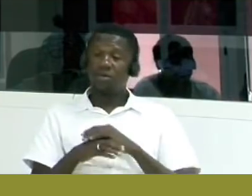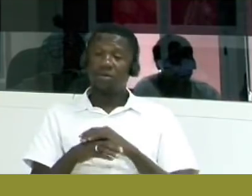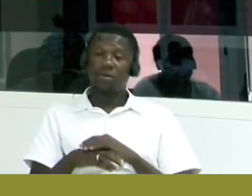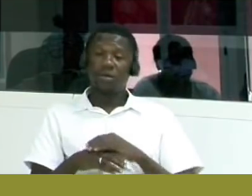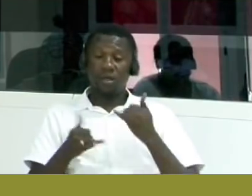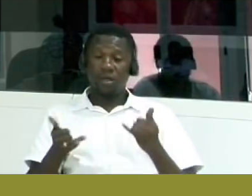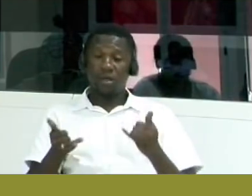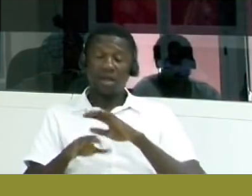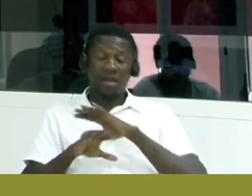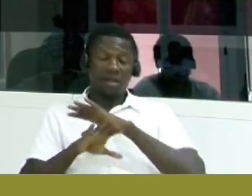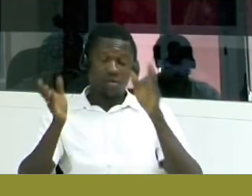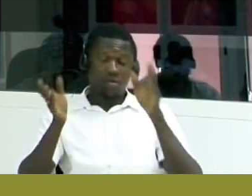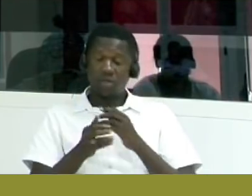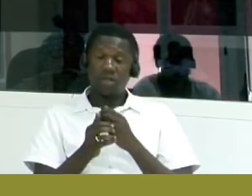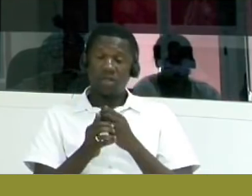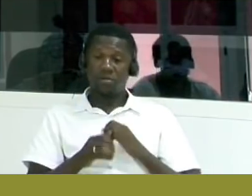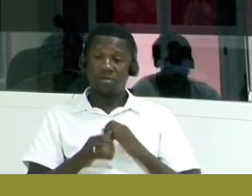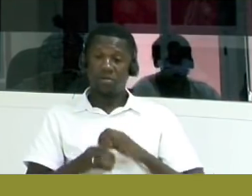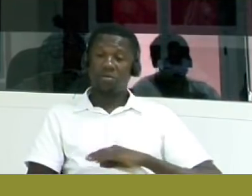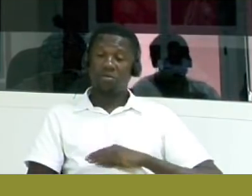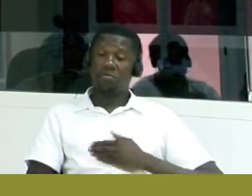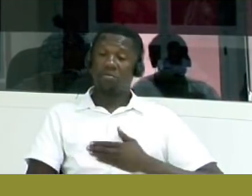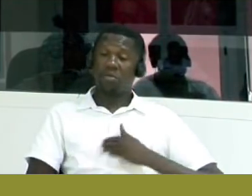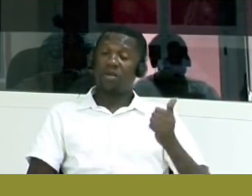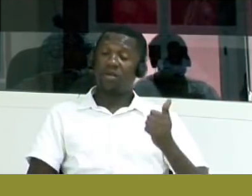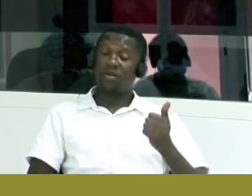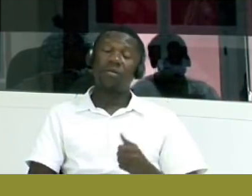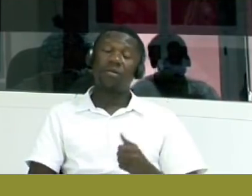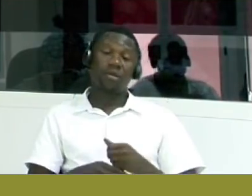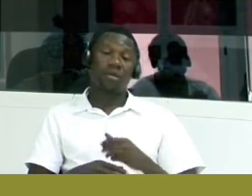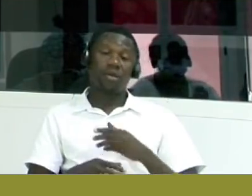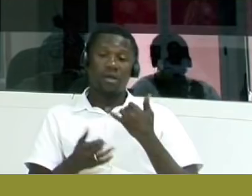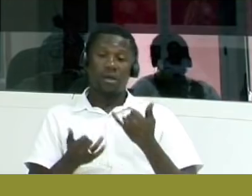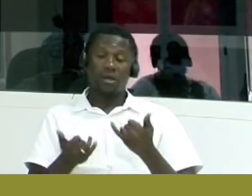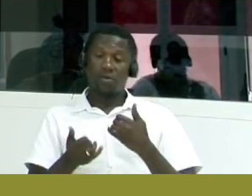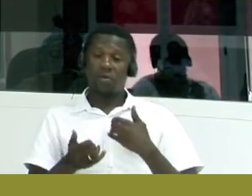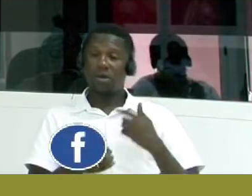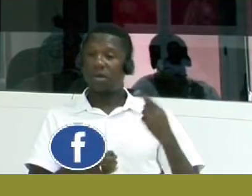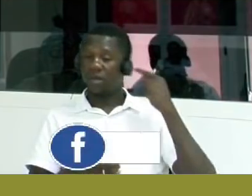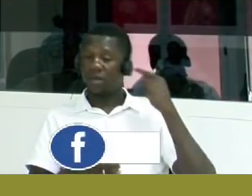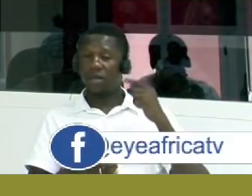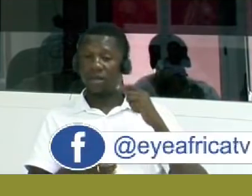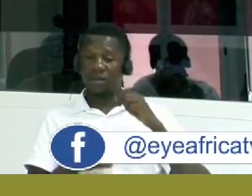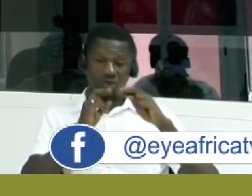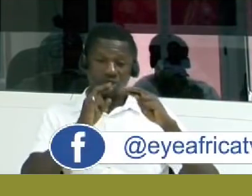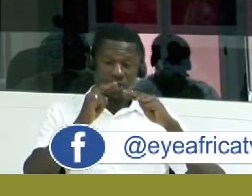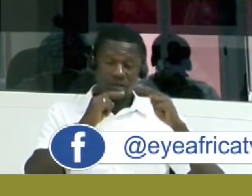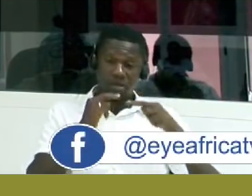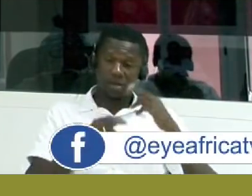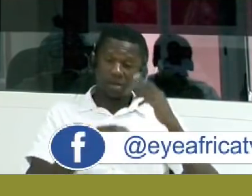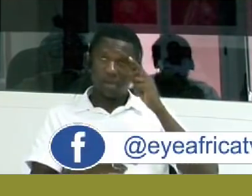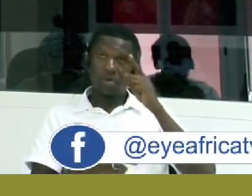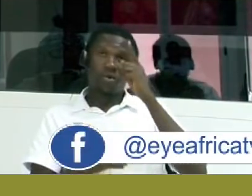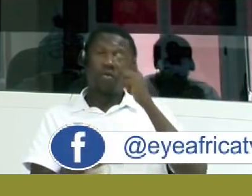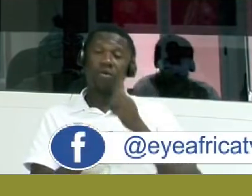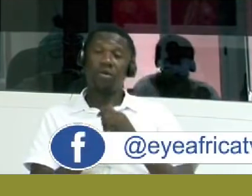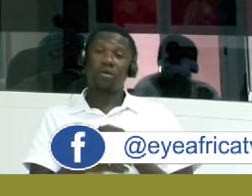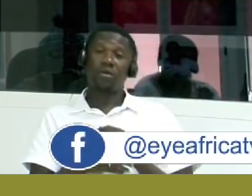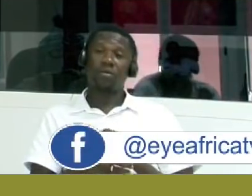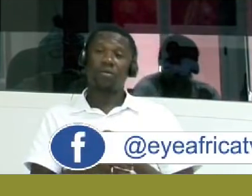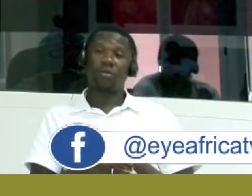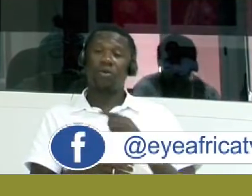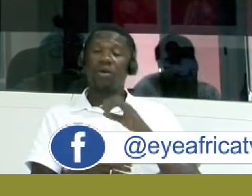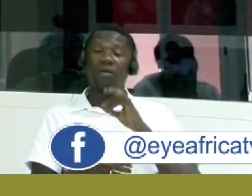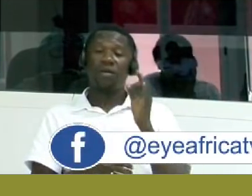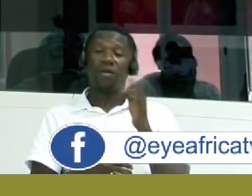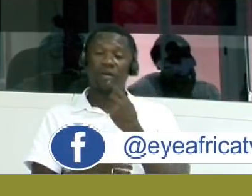is brave. Thank God for that. Now we are hearing stories. Thank God for that. I was a very lonely